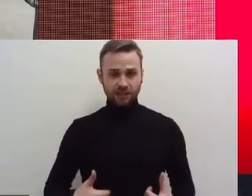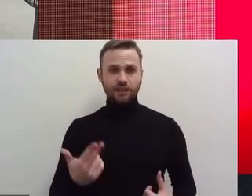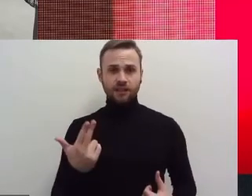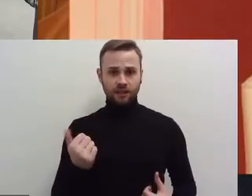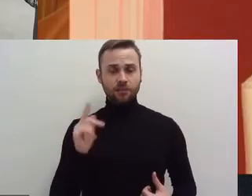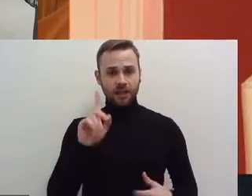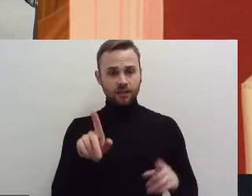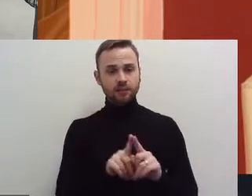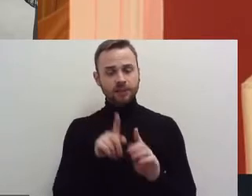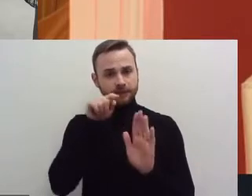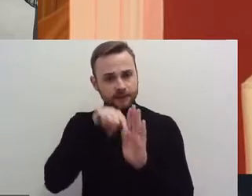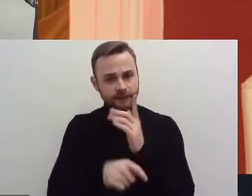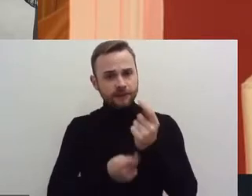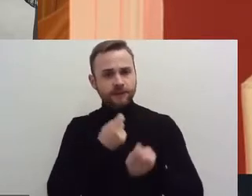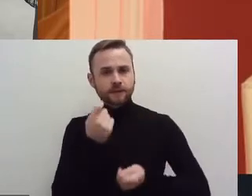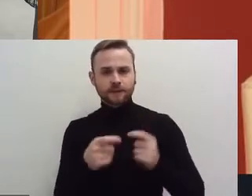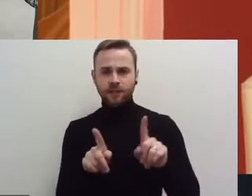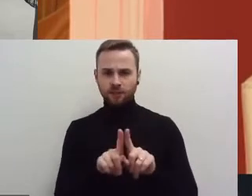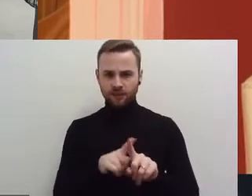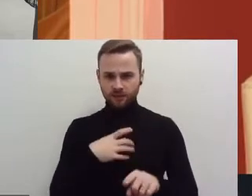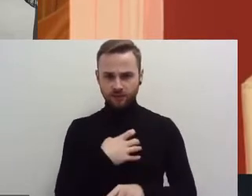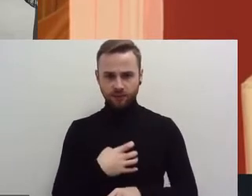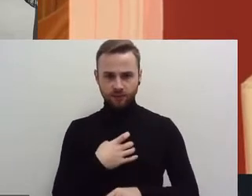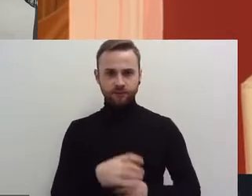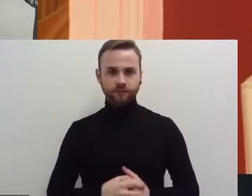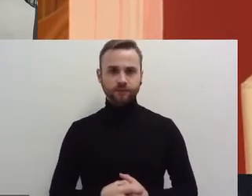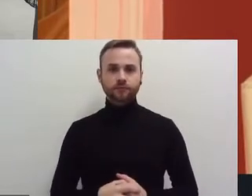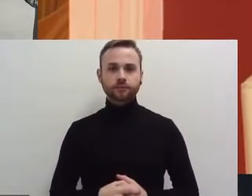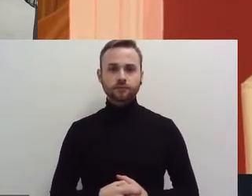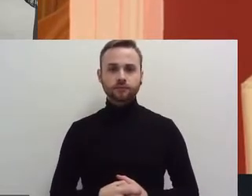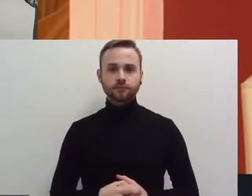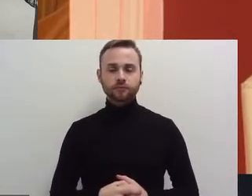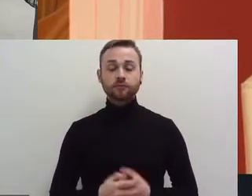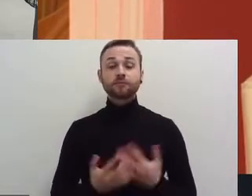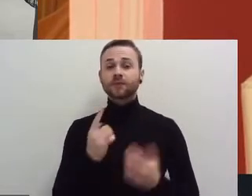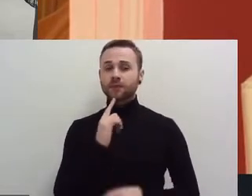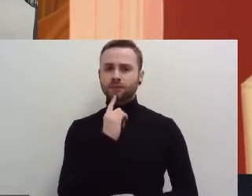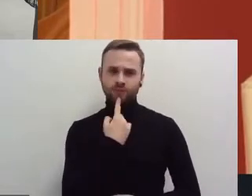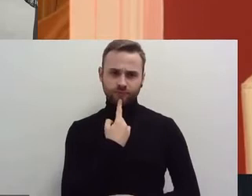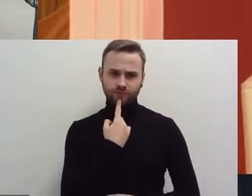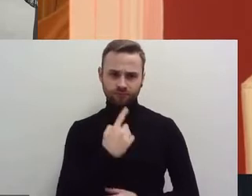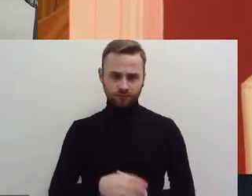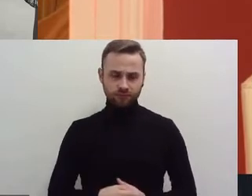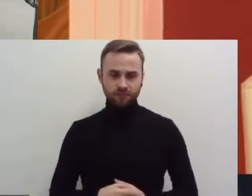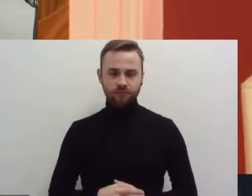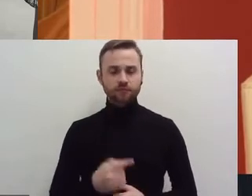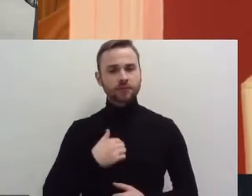it's actually hard to say, because I think that mental health and especially